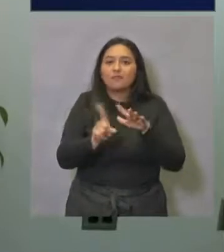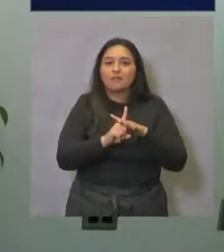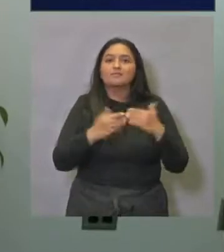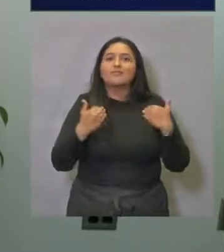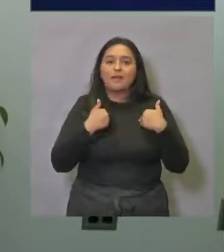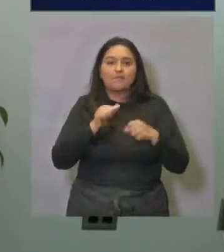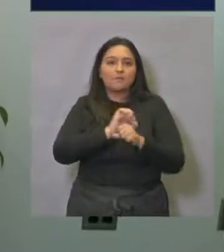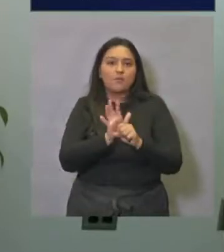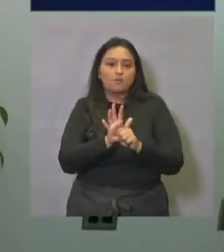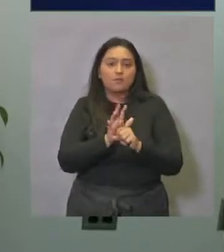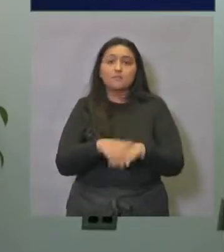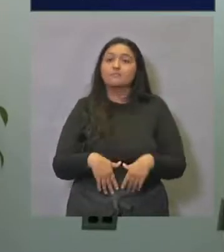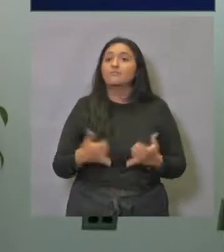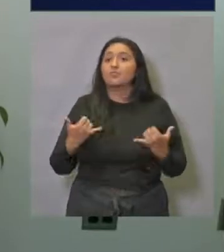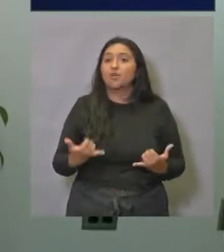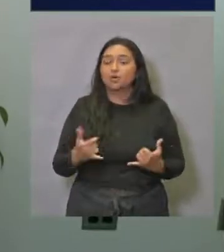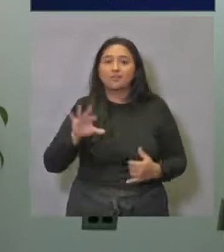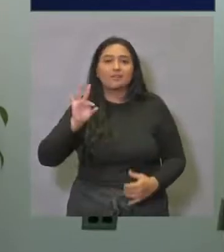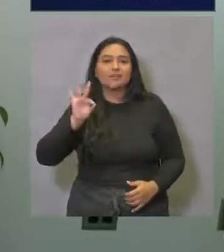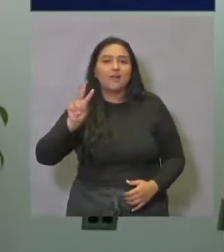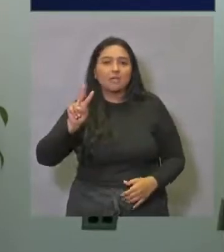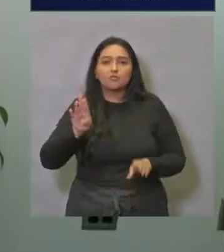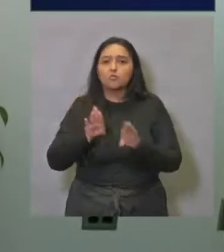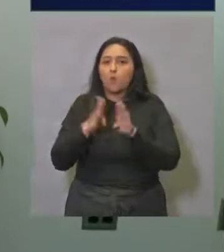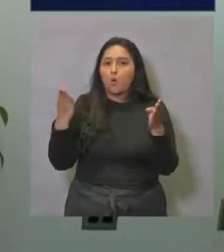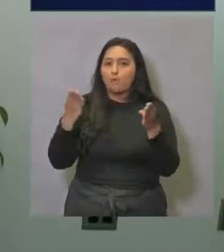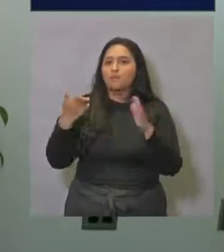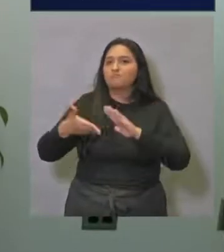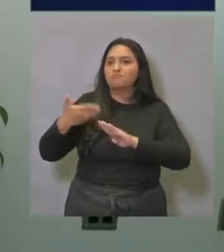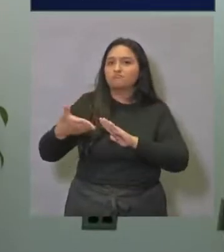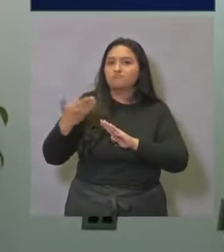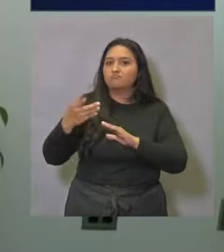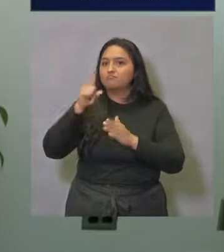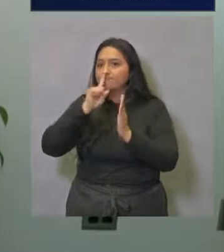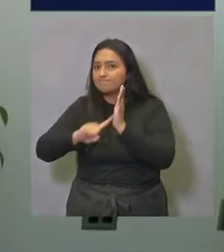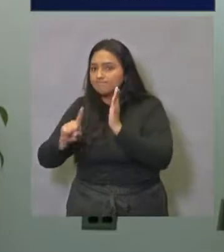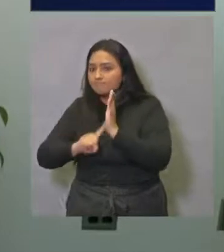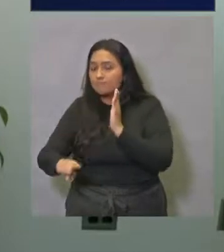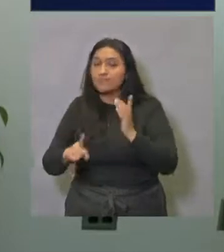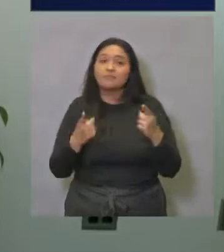Currently, we have 92 ongoing investigations, and we've closed